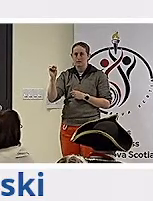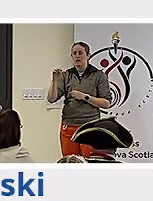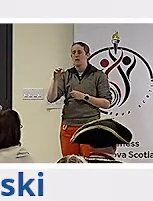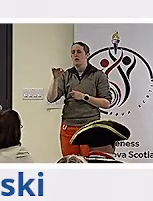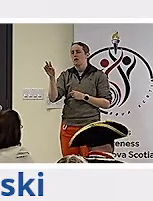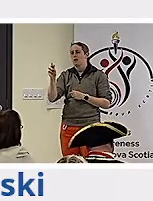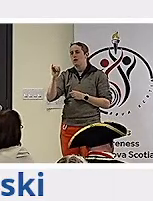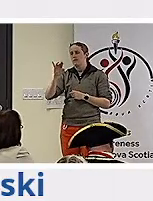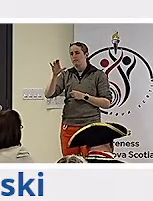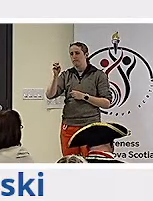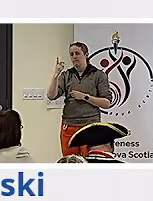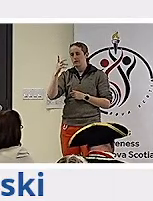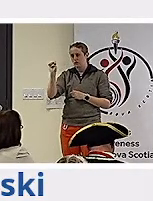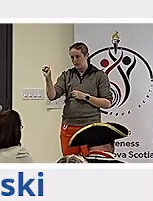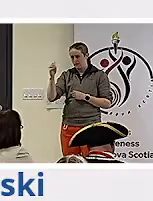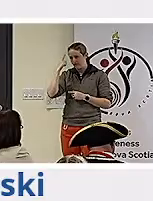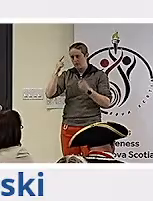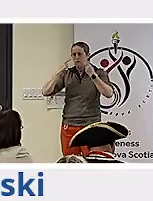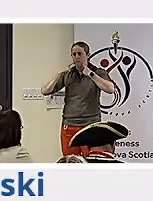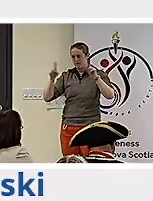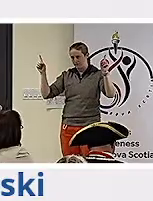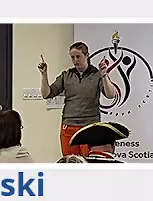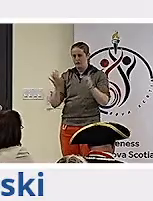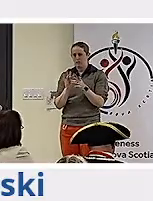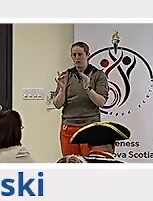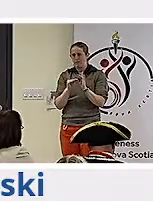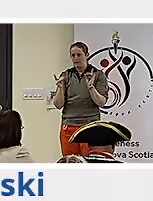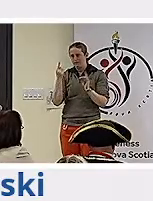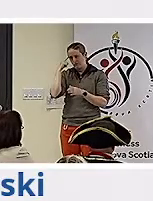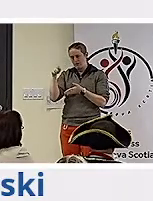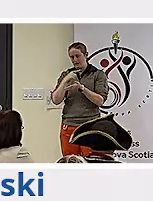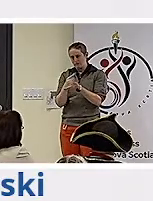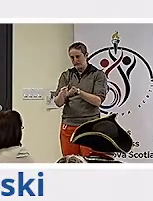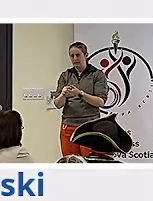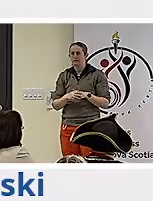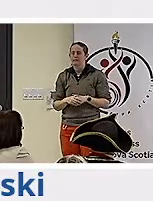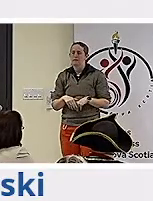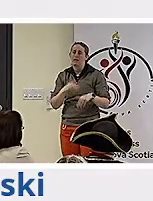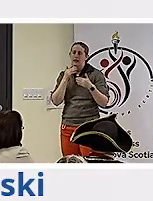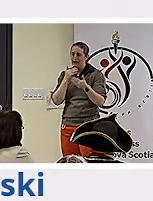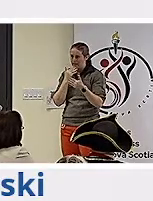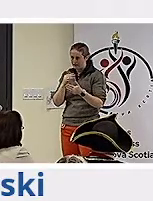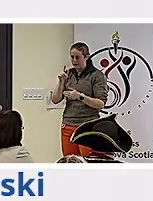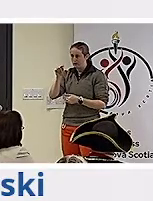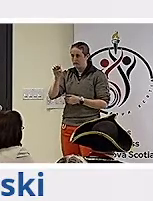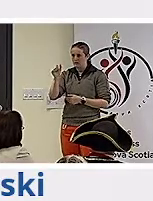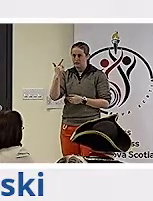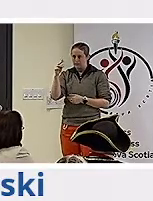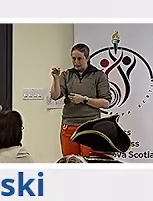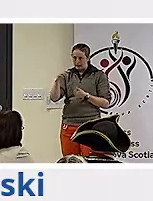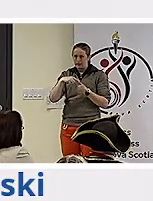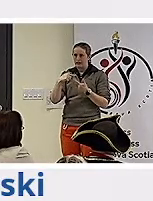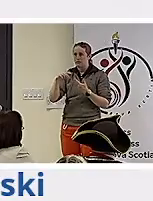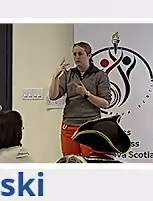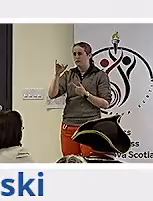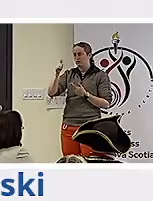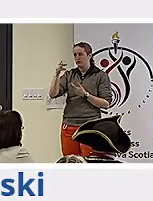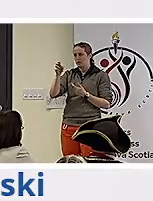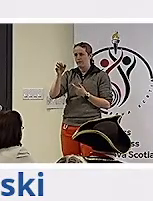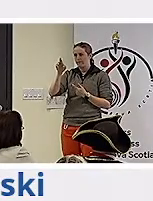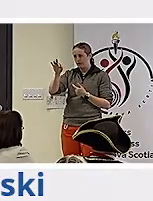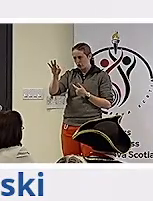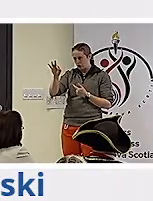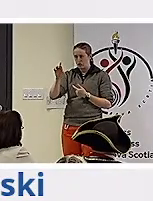Harris for the proclamation and for the remarks for this week. Thank you as well to Tegan, to Jennifer, Heather,